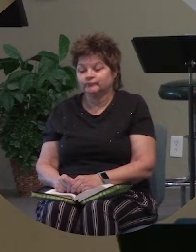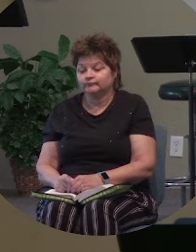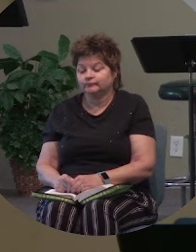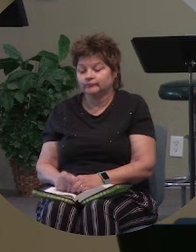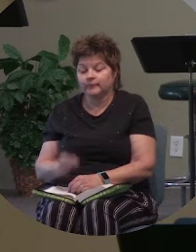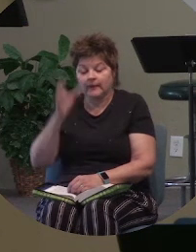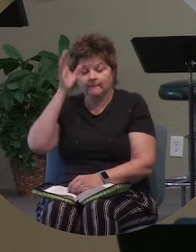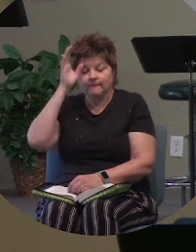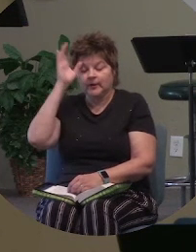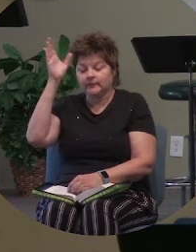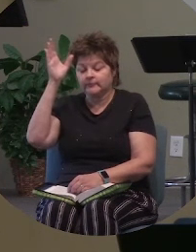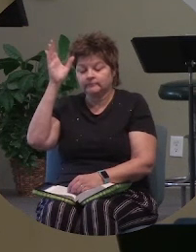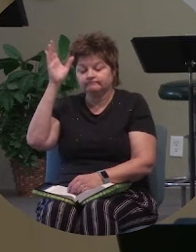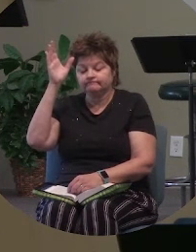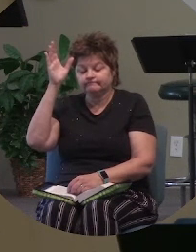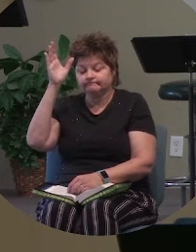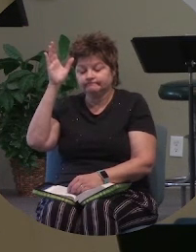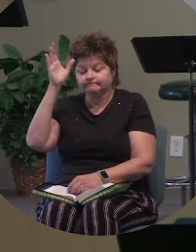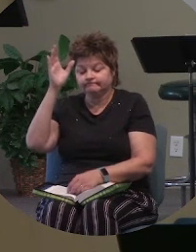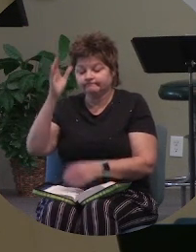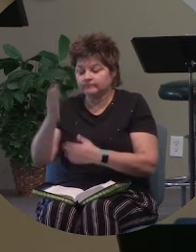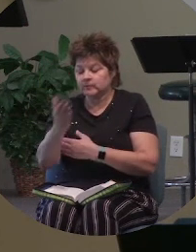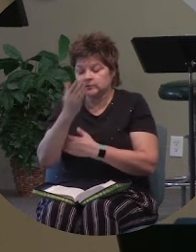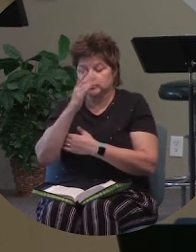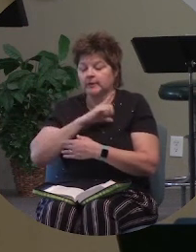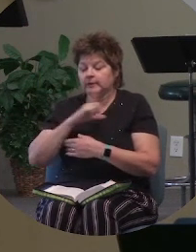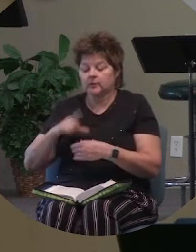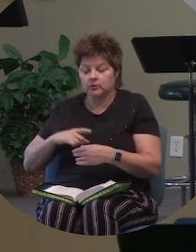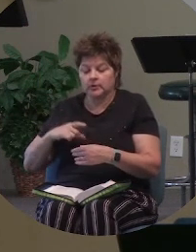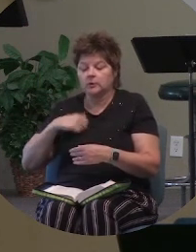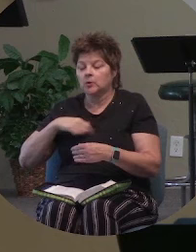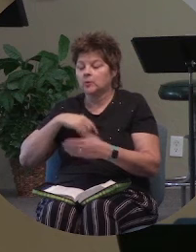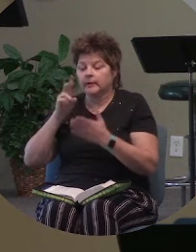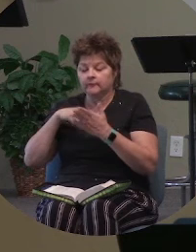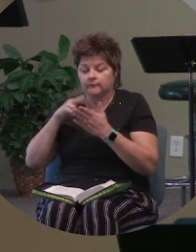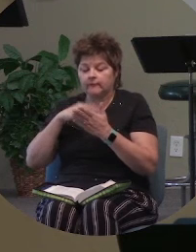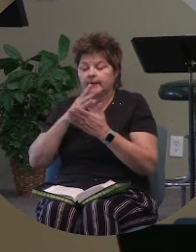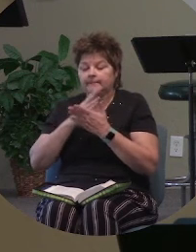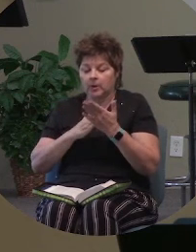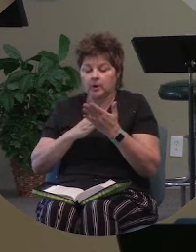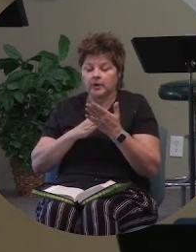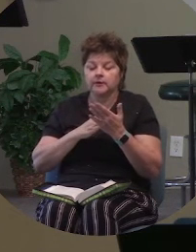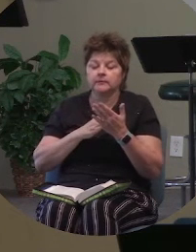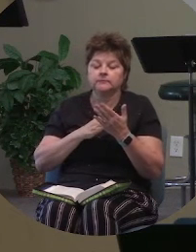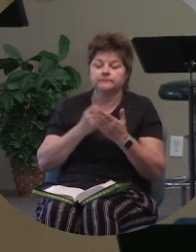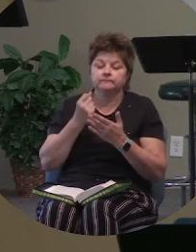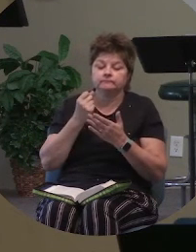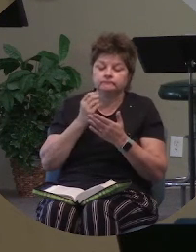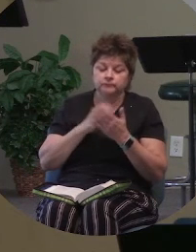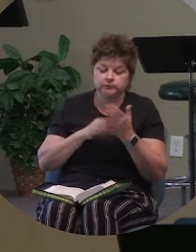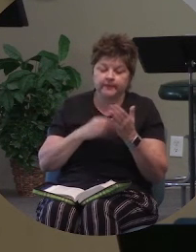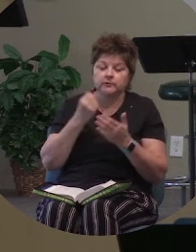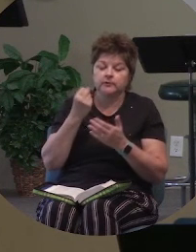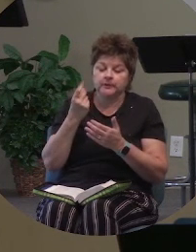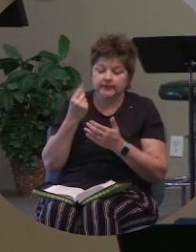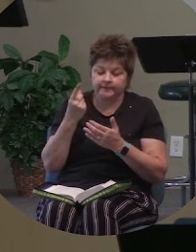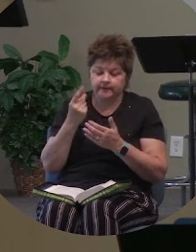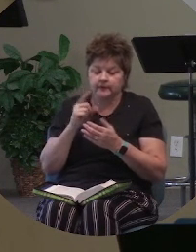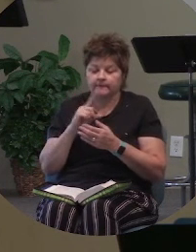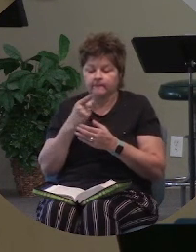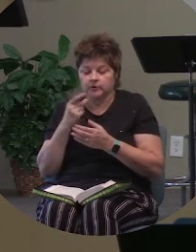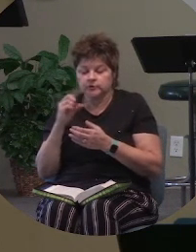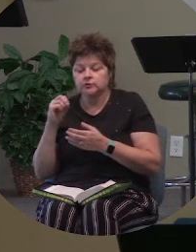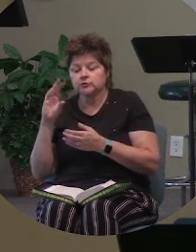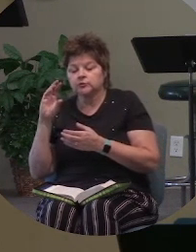Father, this morning, Lord, we've read part of the 11th chapter of the book of 1 Corinthians,